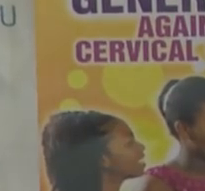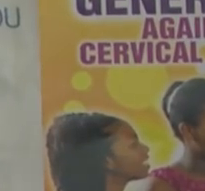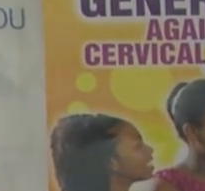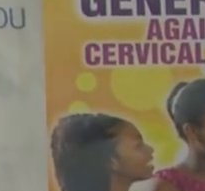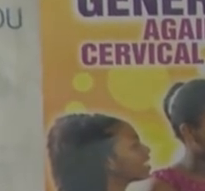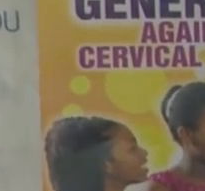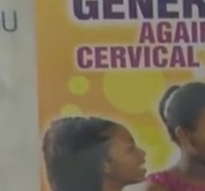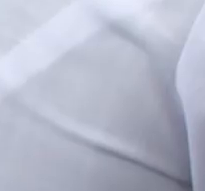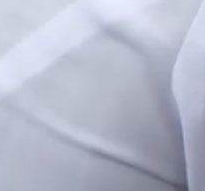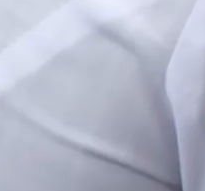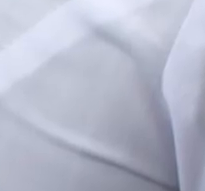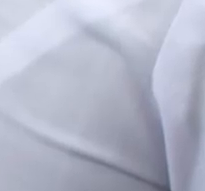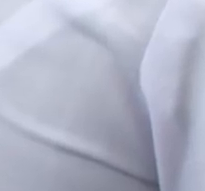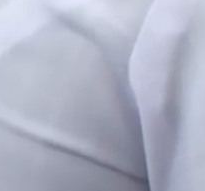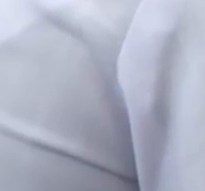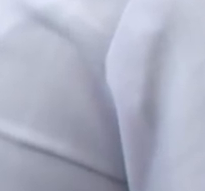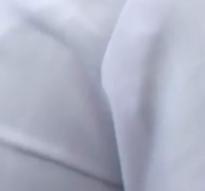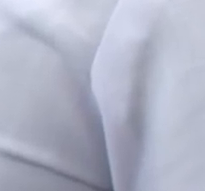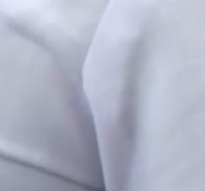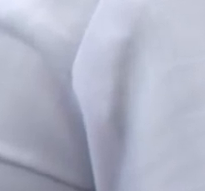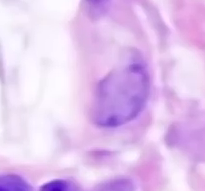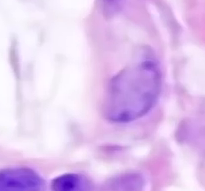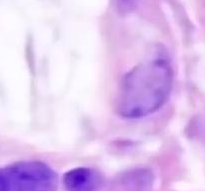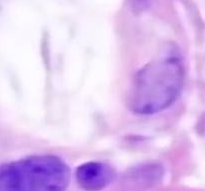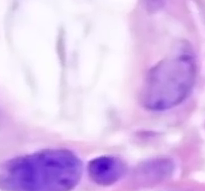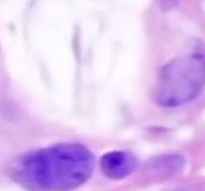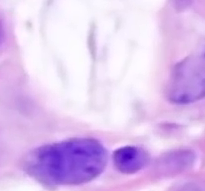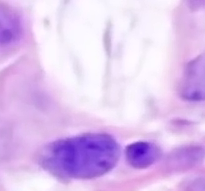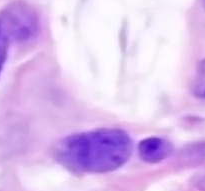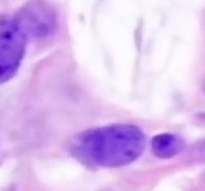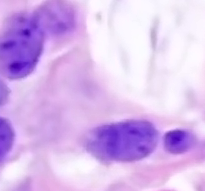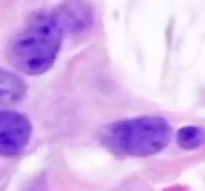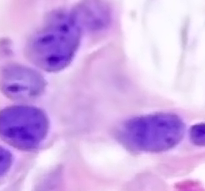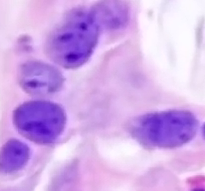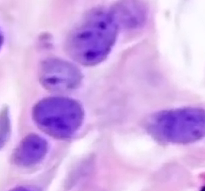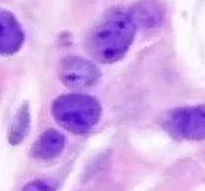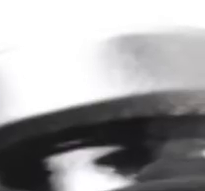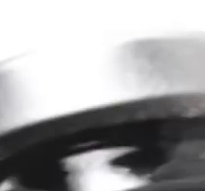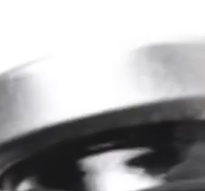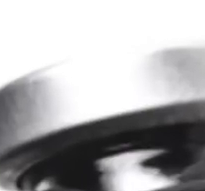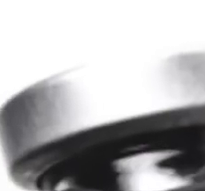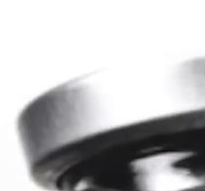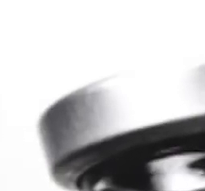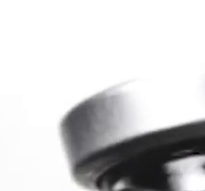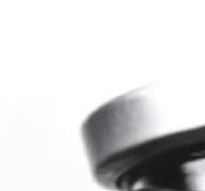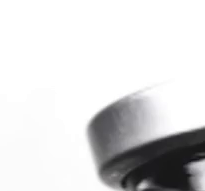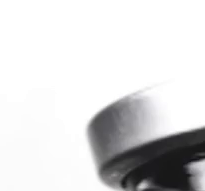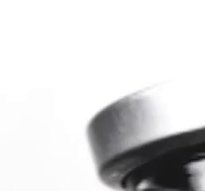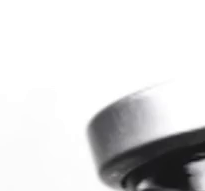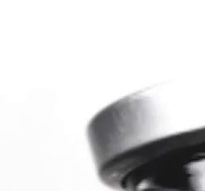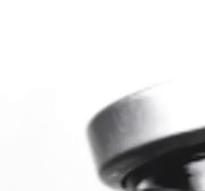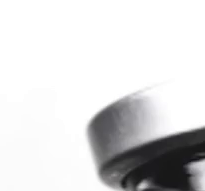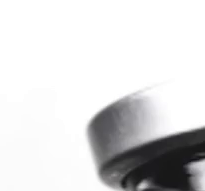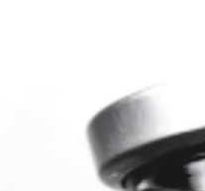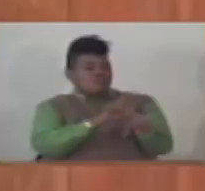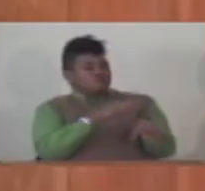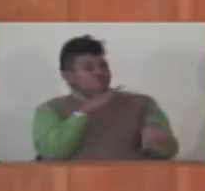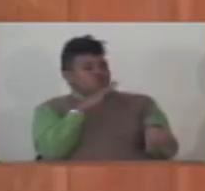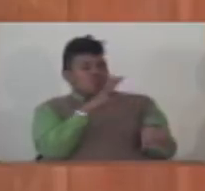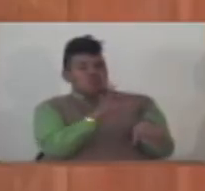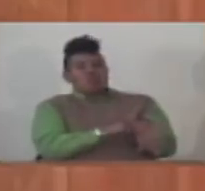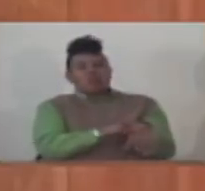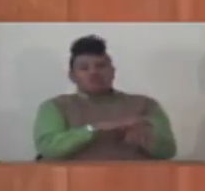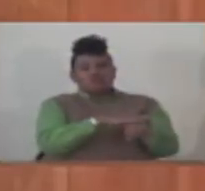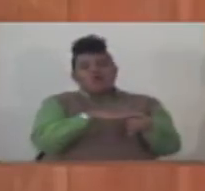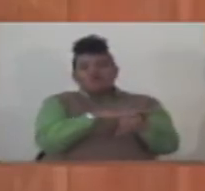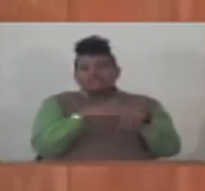the initiative to prevent cervical cancer through the introduction of the bivalent human papillomavirus HPV vaccine.